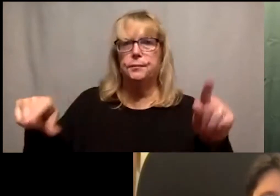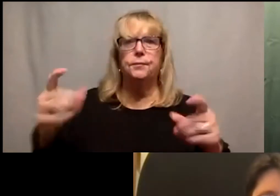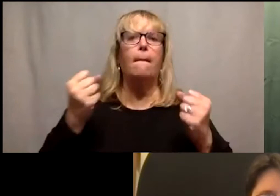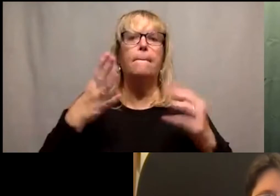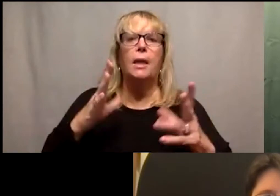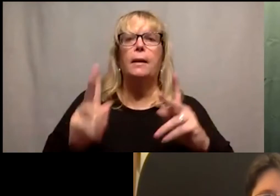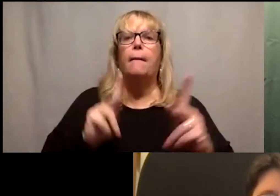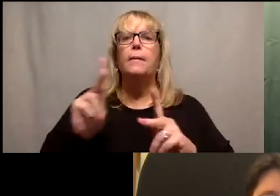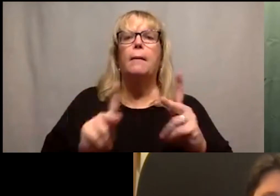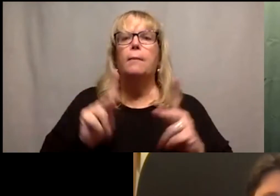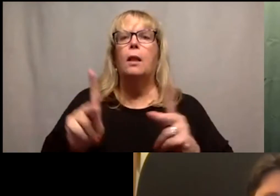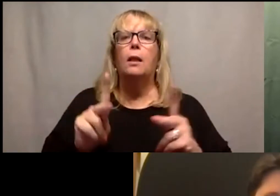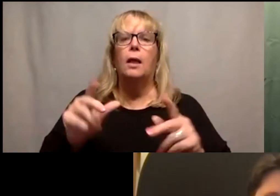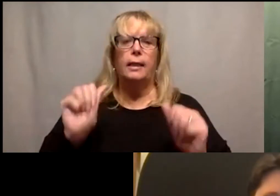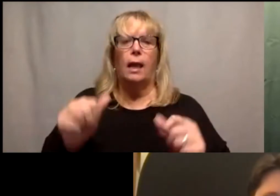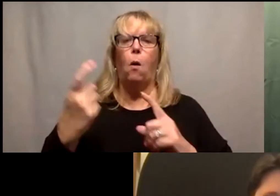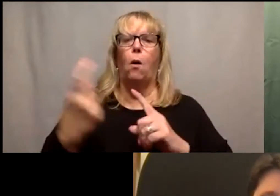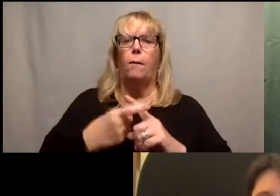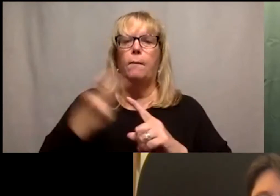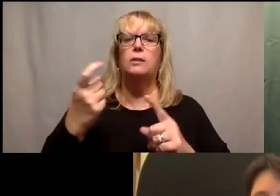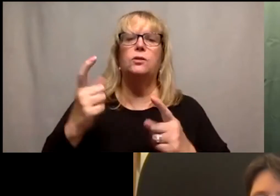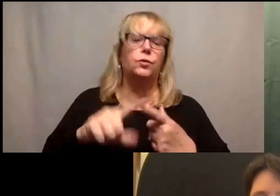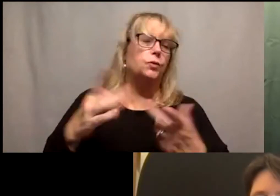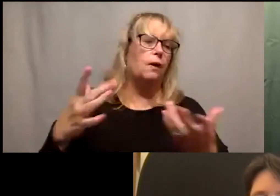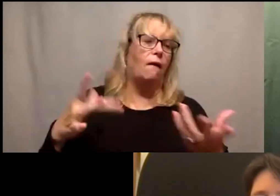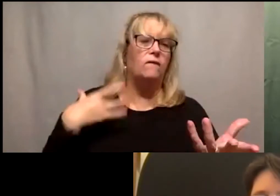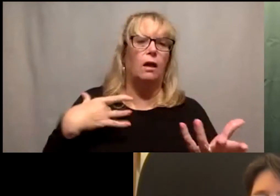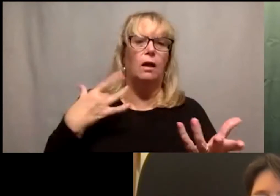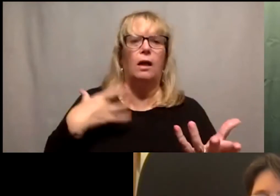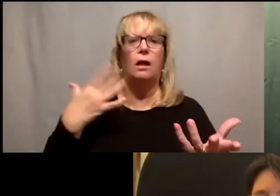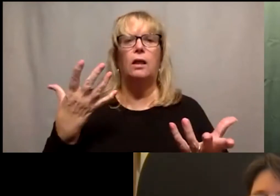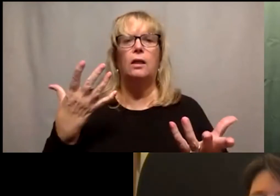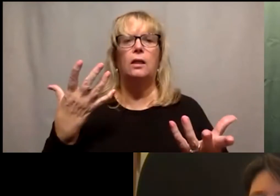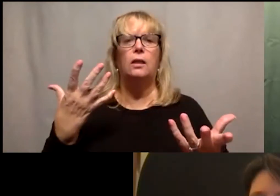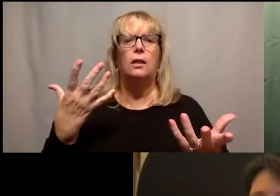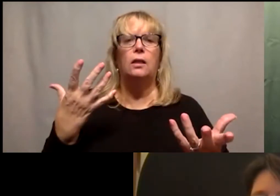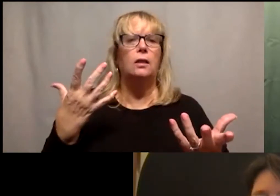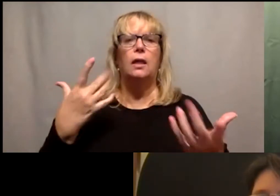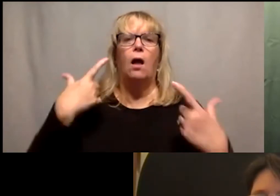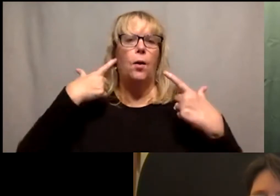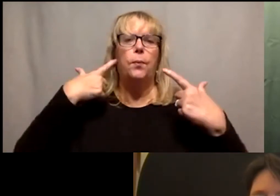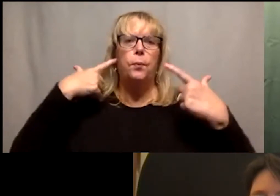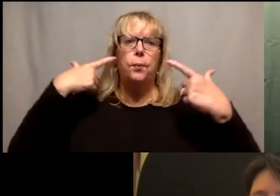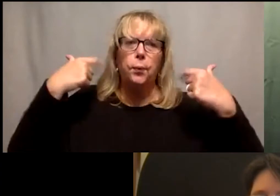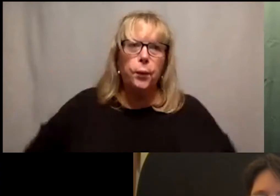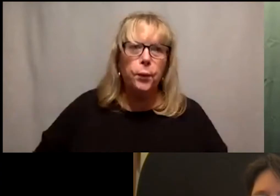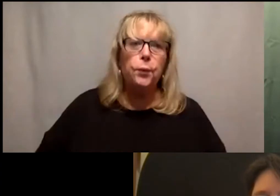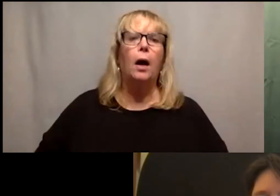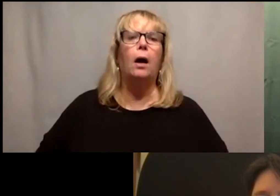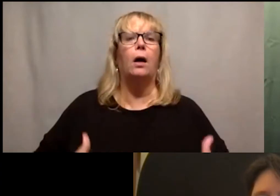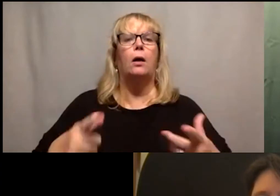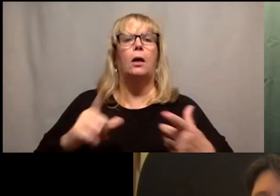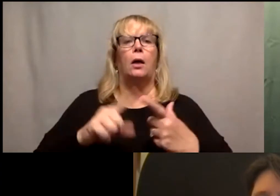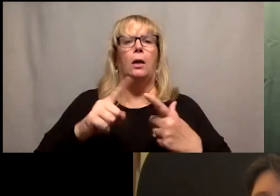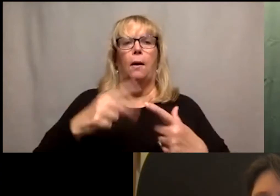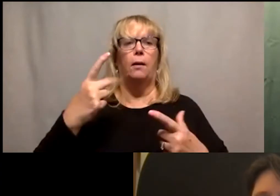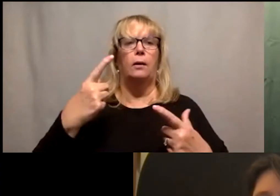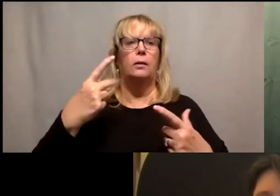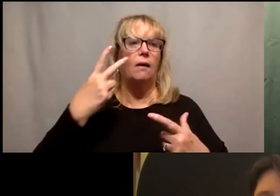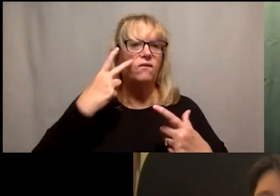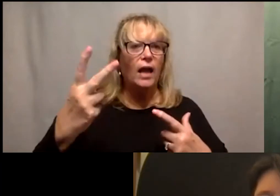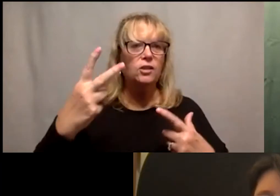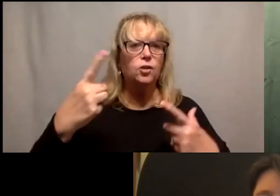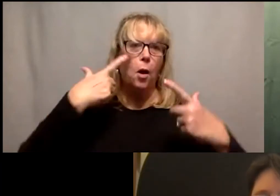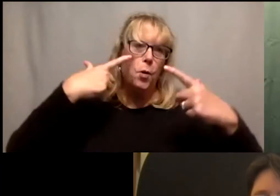people automatically assume that it's just all hearing loss, all vision loss, but it can be